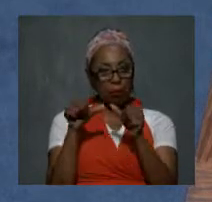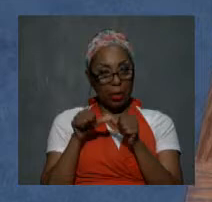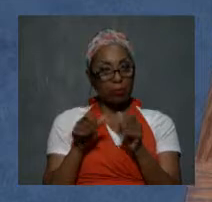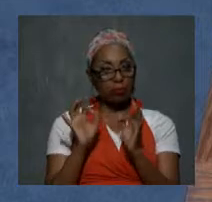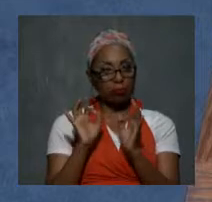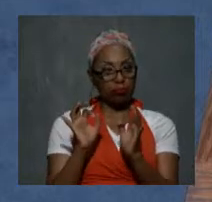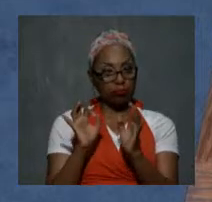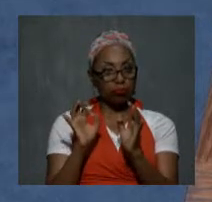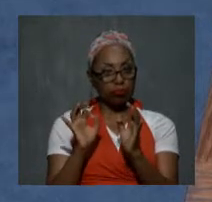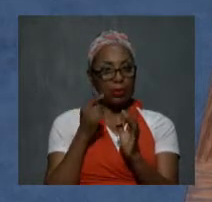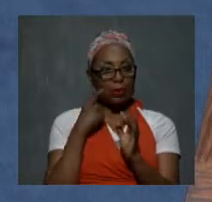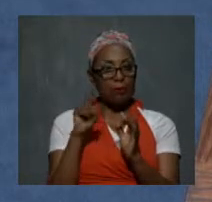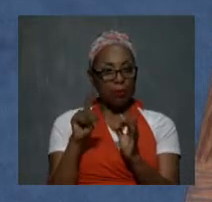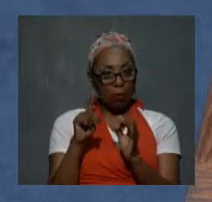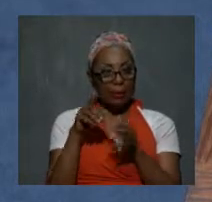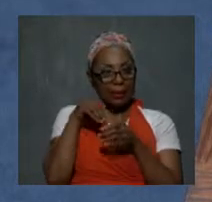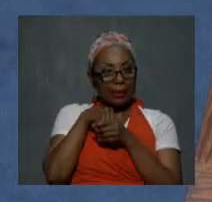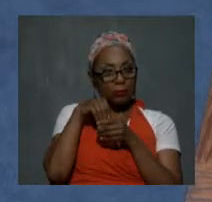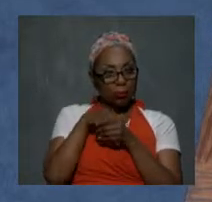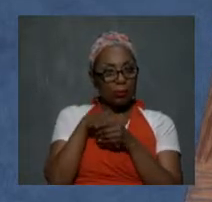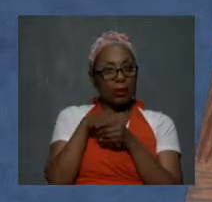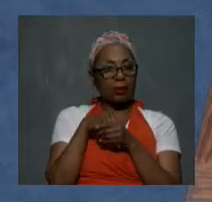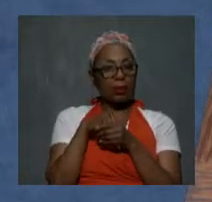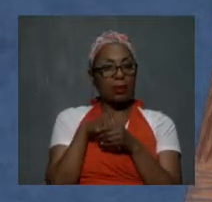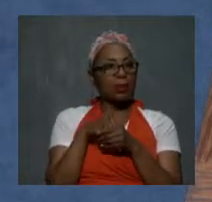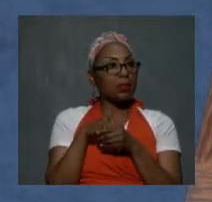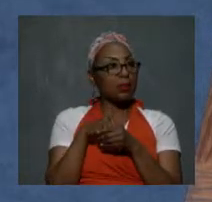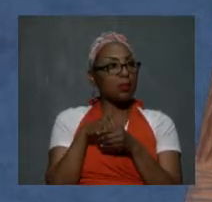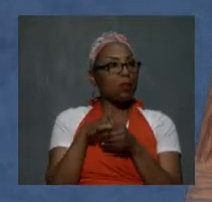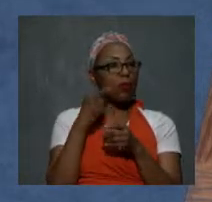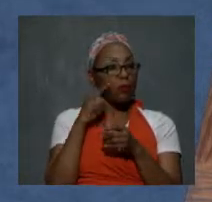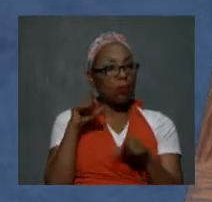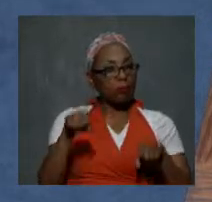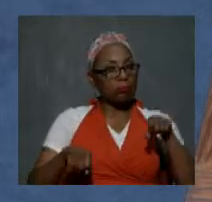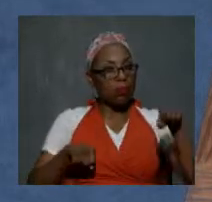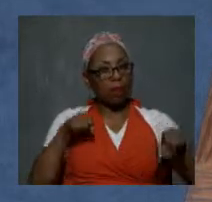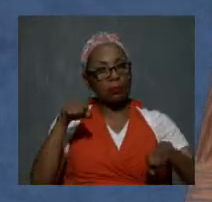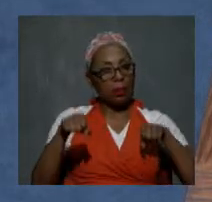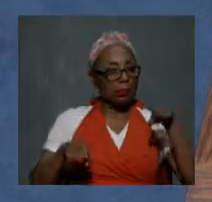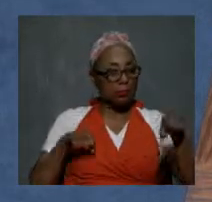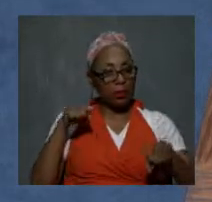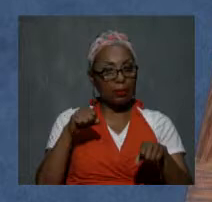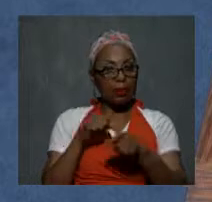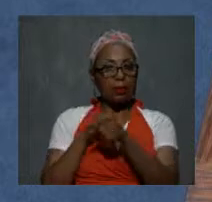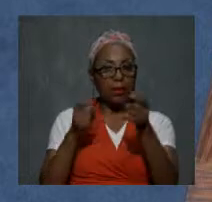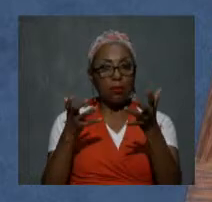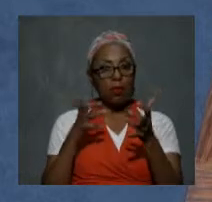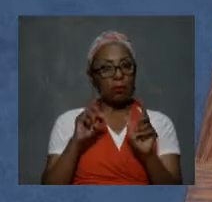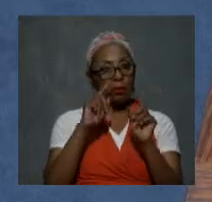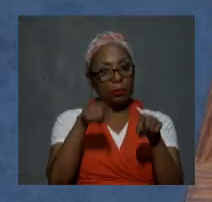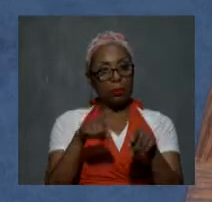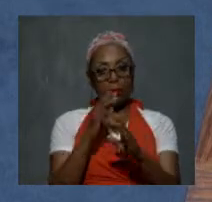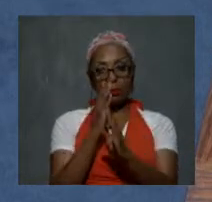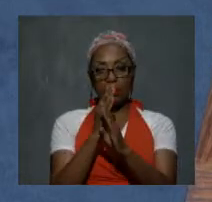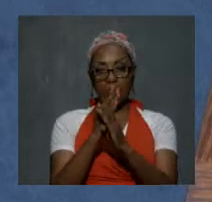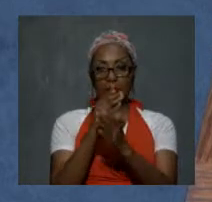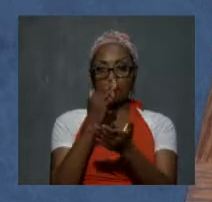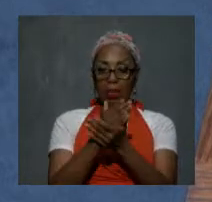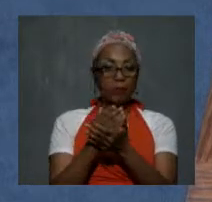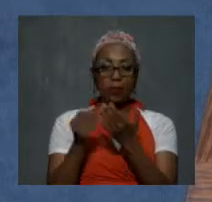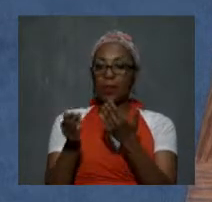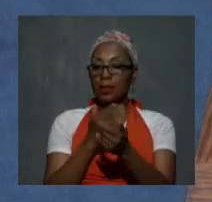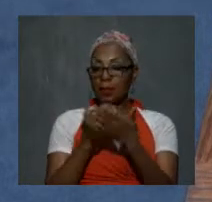well for internally accommodating some bike traffic that would want to go to the bus stop. As well, we had a meeting Monday